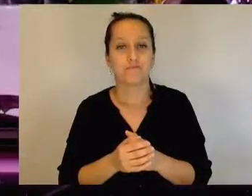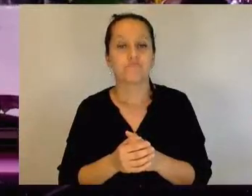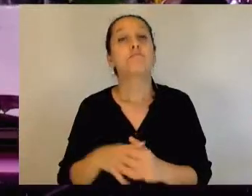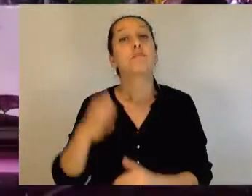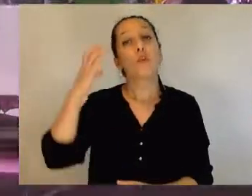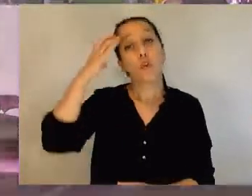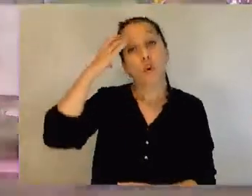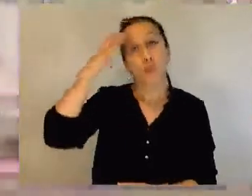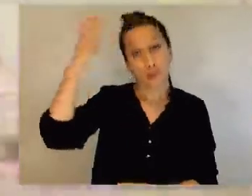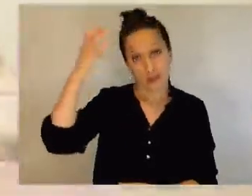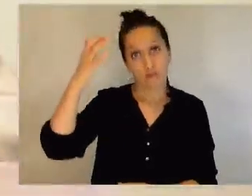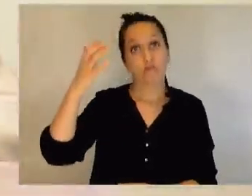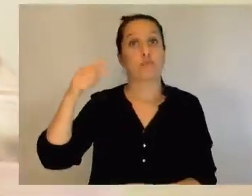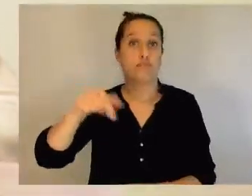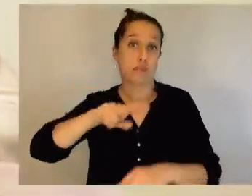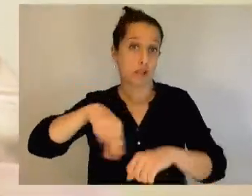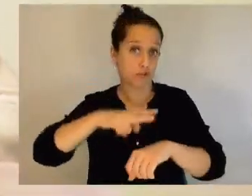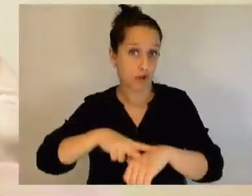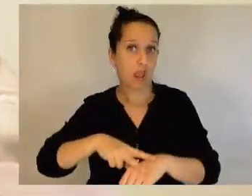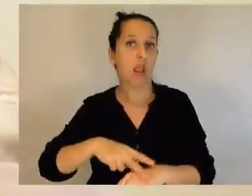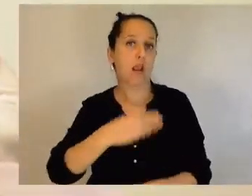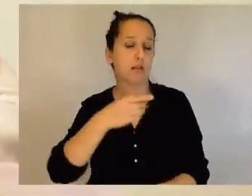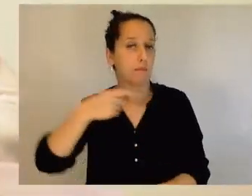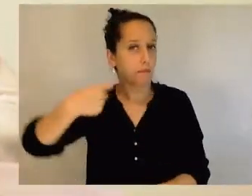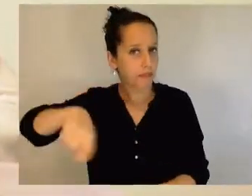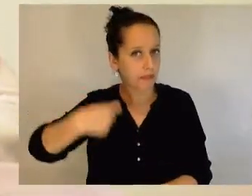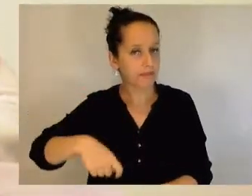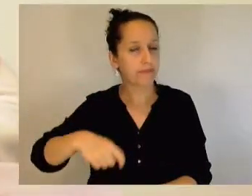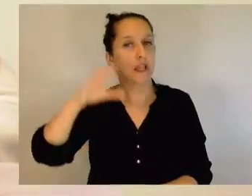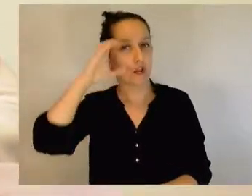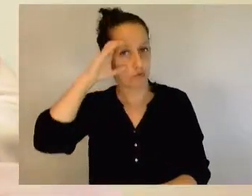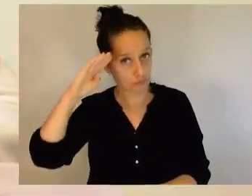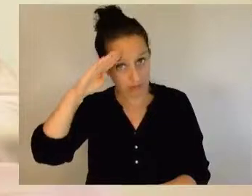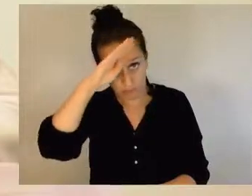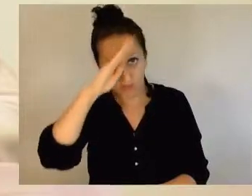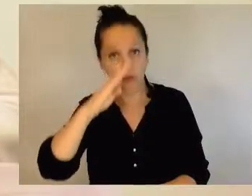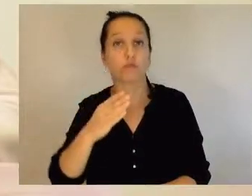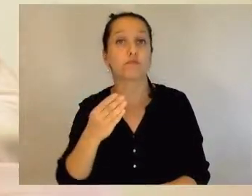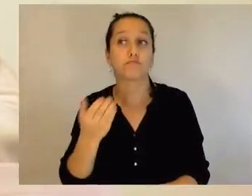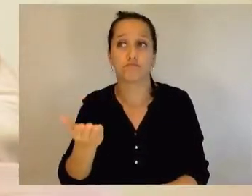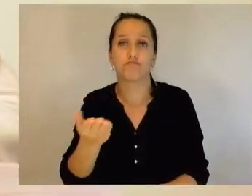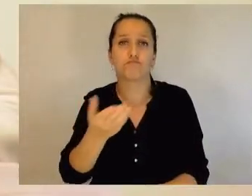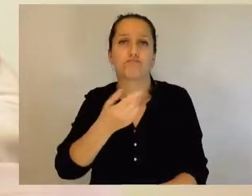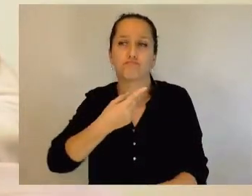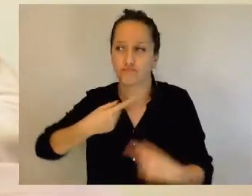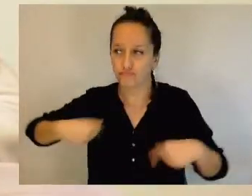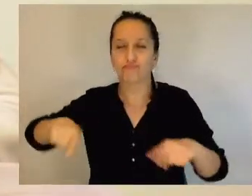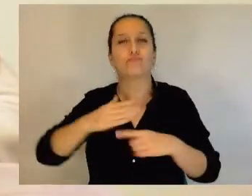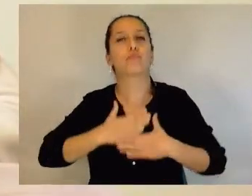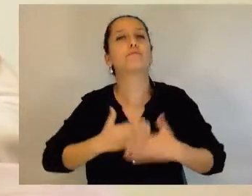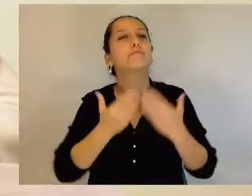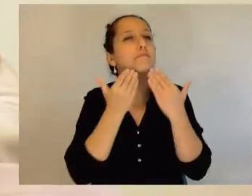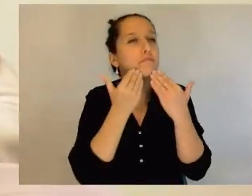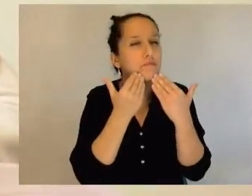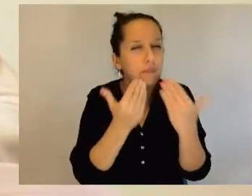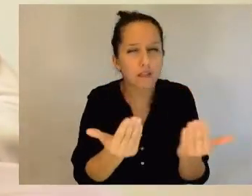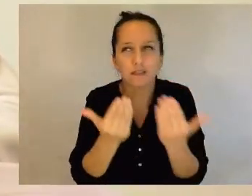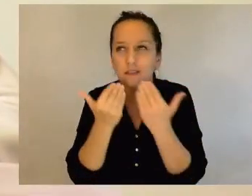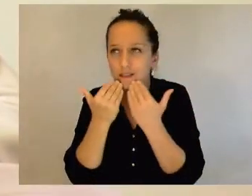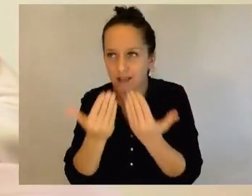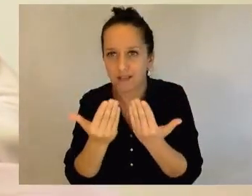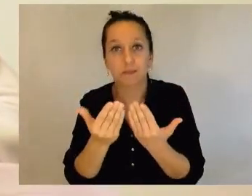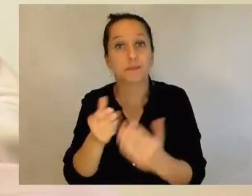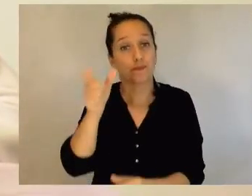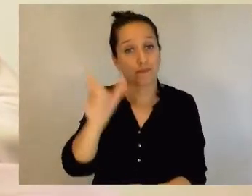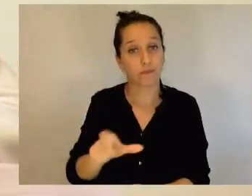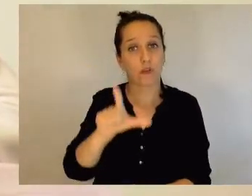of the national government and of our President, we would like to express our warmest gratitude to